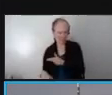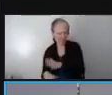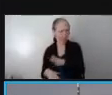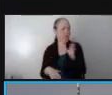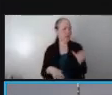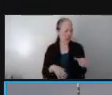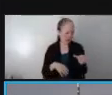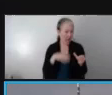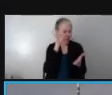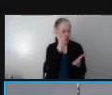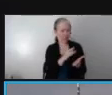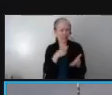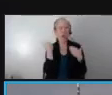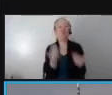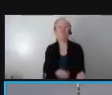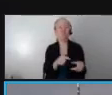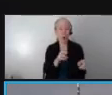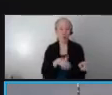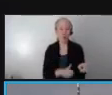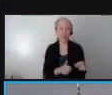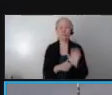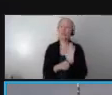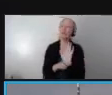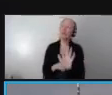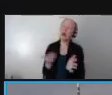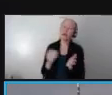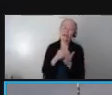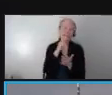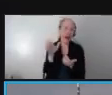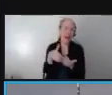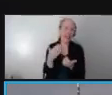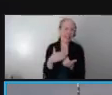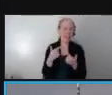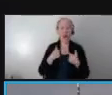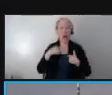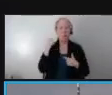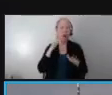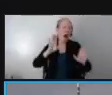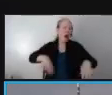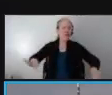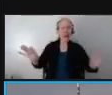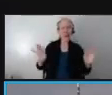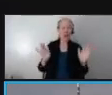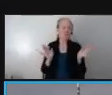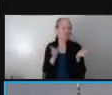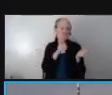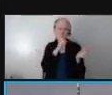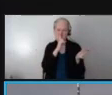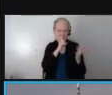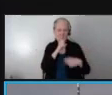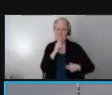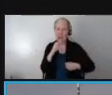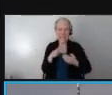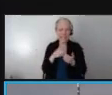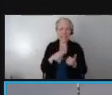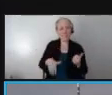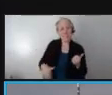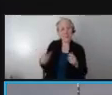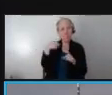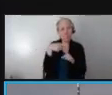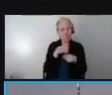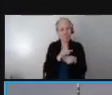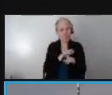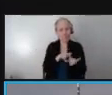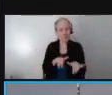again, it's not easy. I won't pretend that it's easy to, be pregnant and train at the same time,